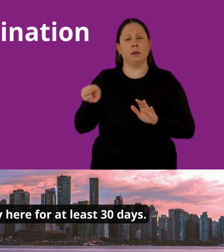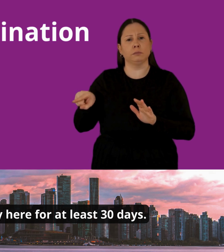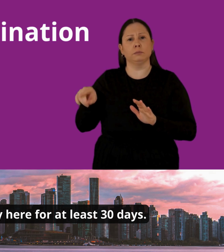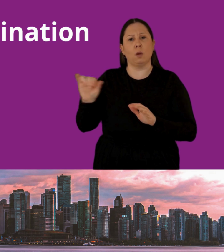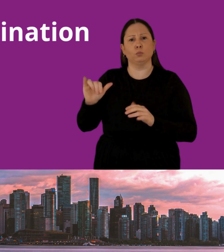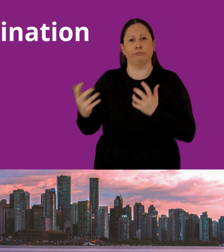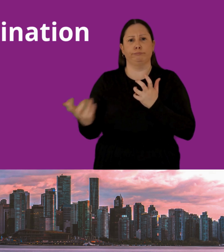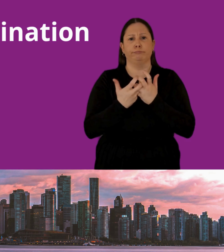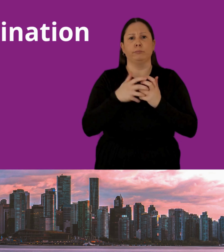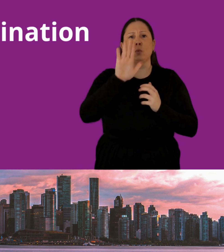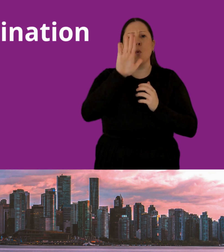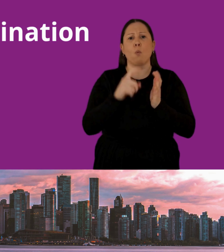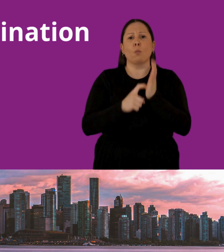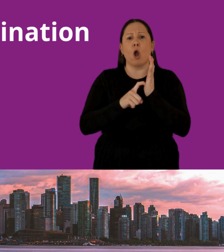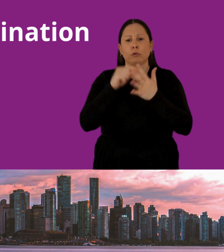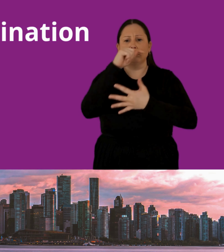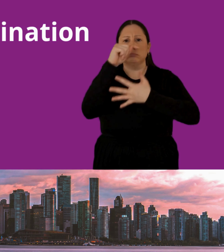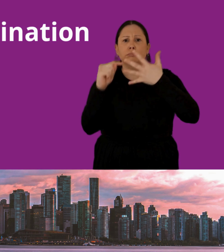days.